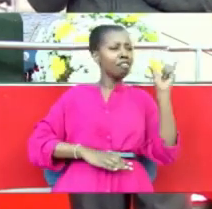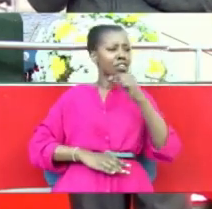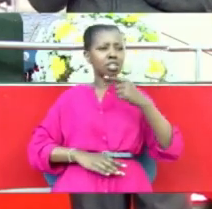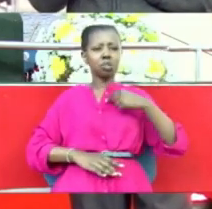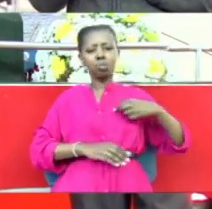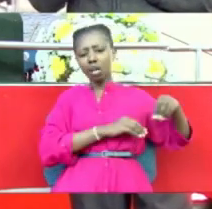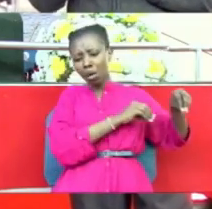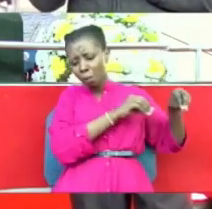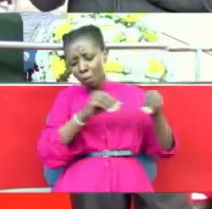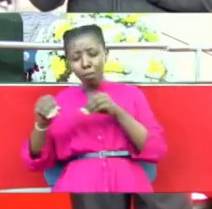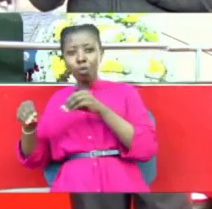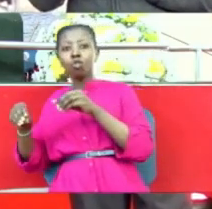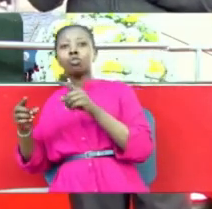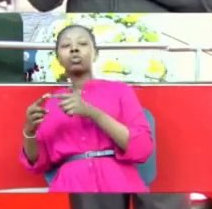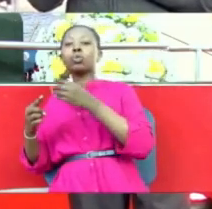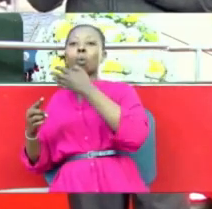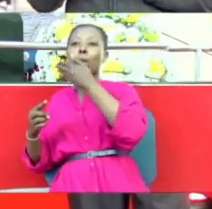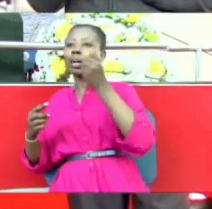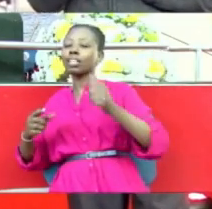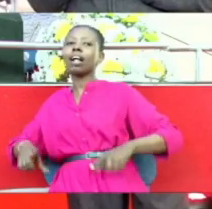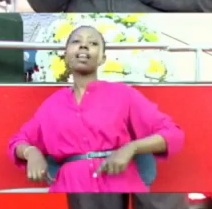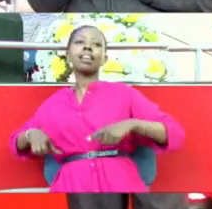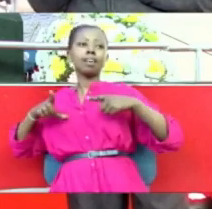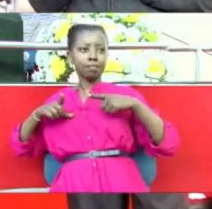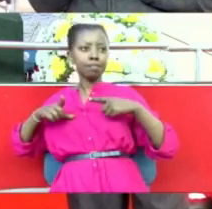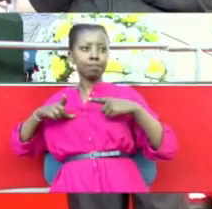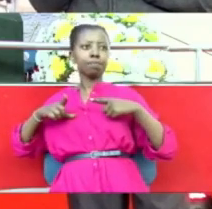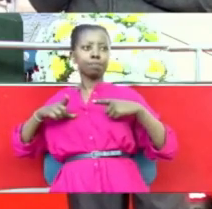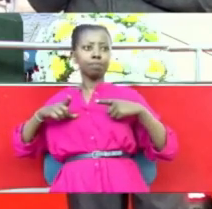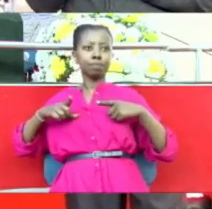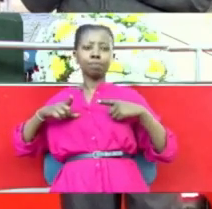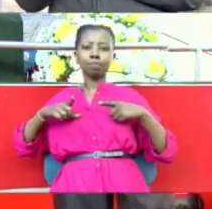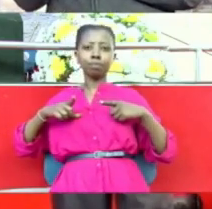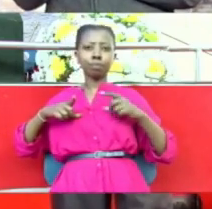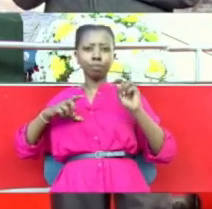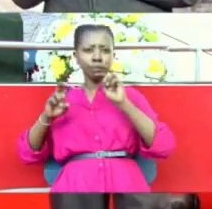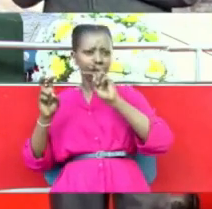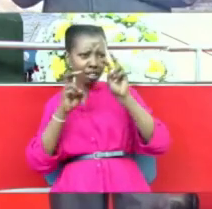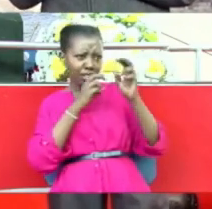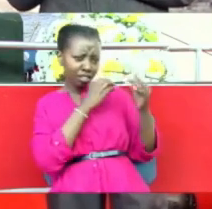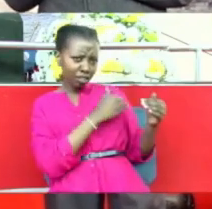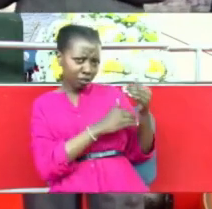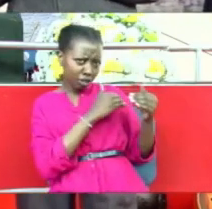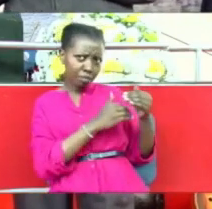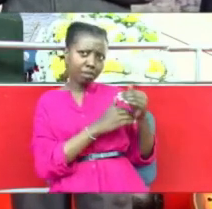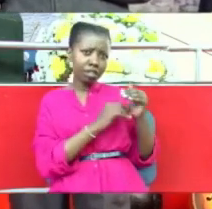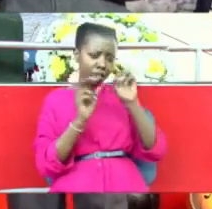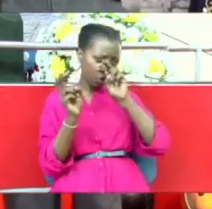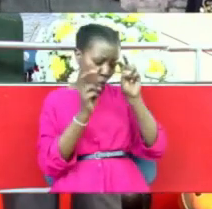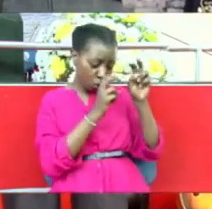for a better life. Naenda kwa maisha yaliyo bora. Abu mwangalia mliye kaa naye.